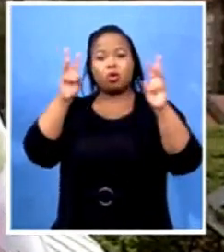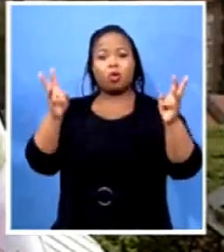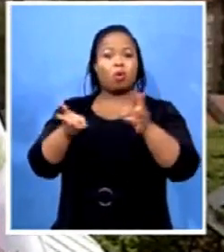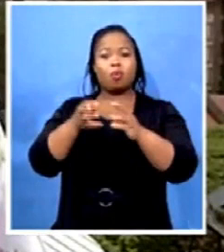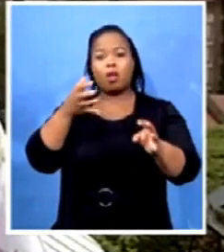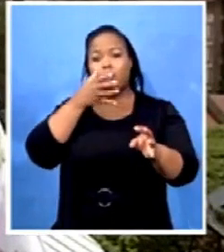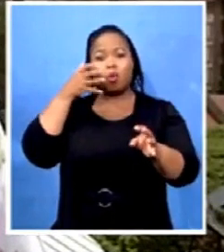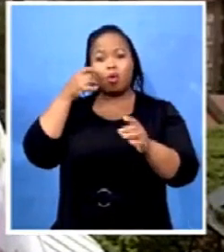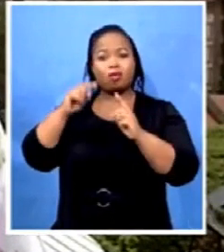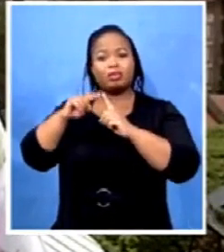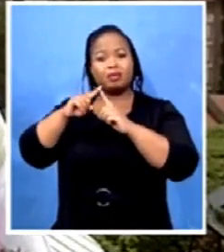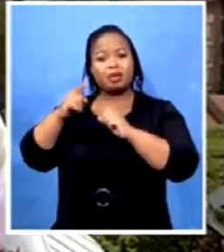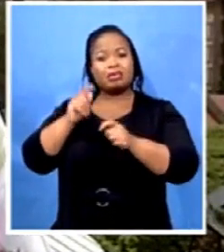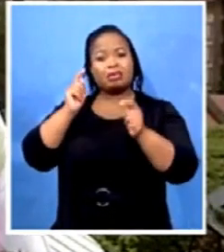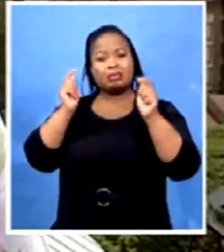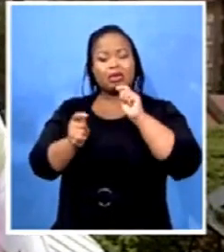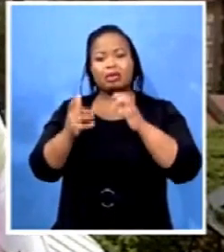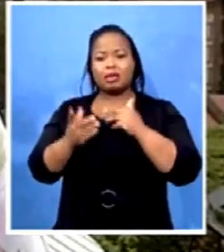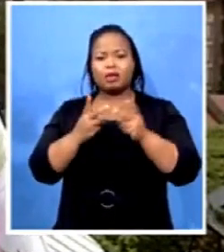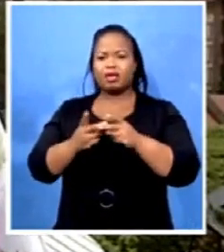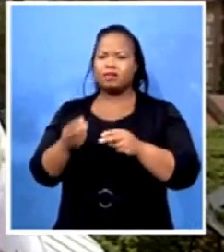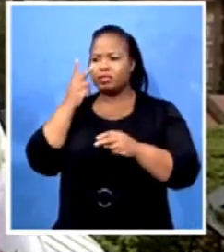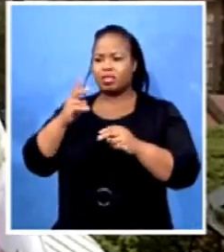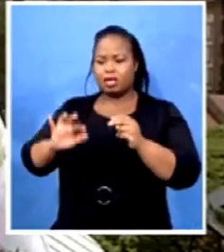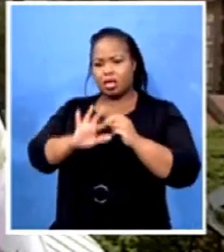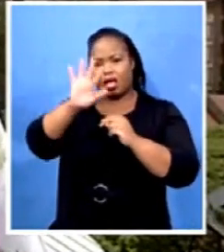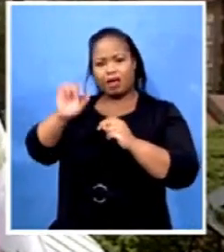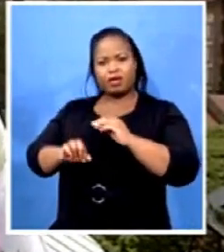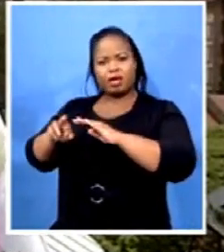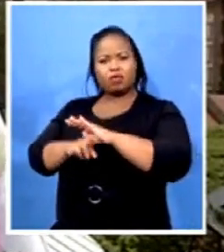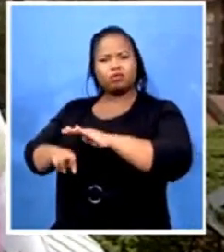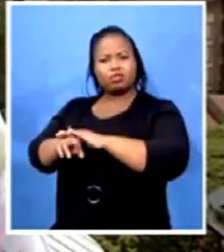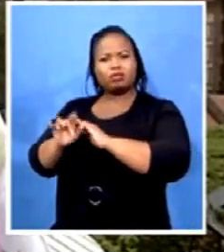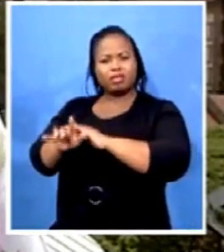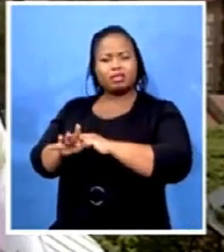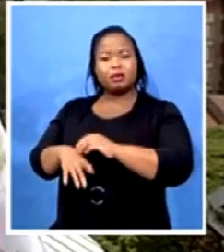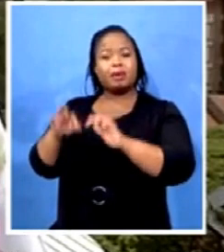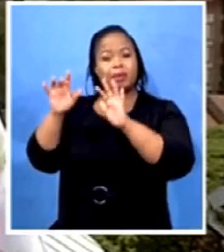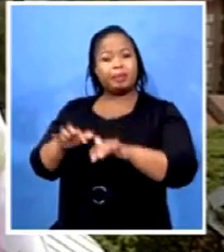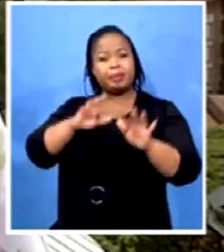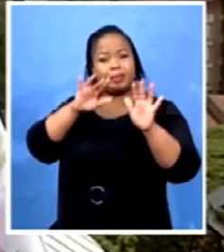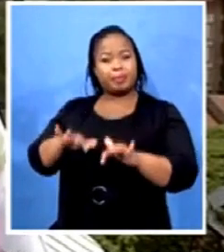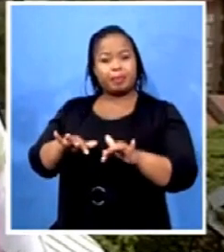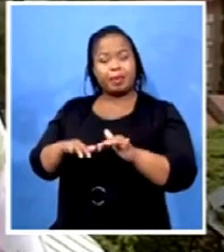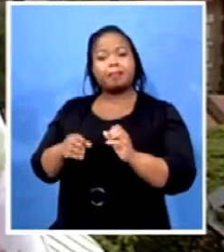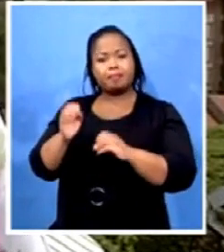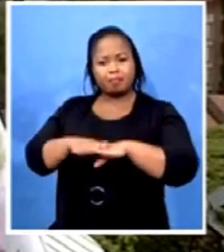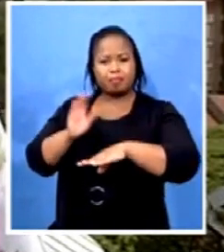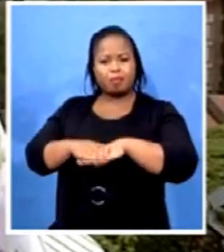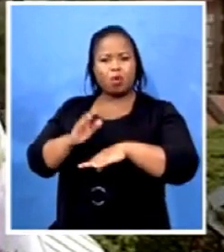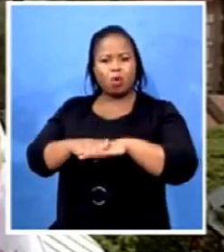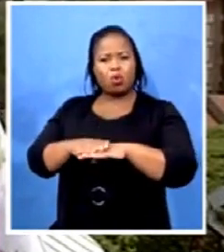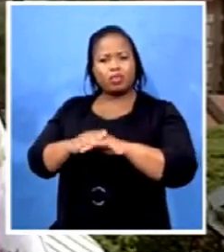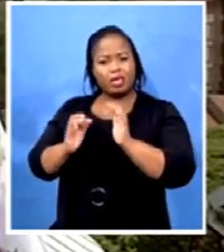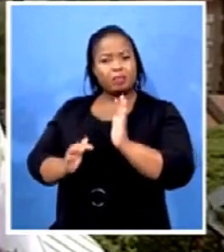seen the intensity of rain and flash floods increasing. But on the other hand, when a drought comes, then it hits this